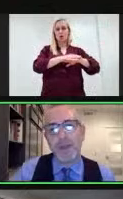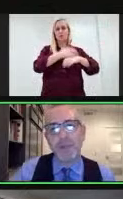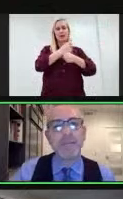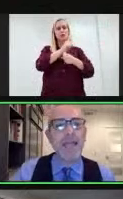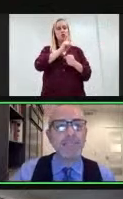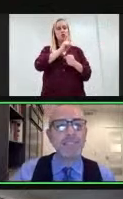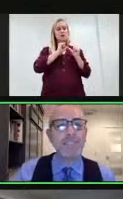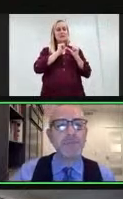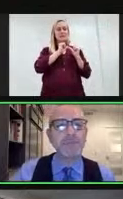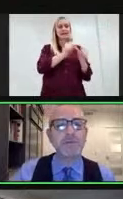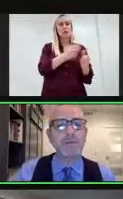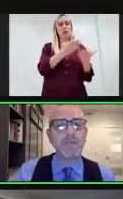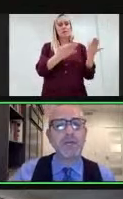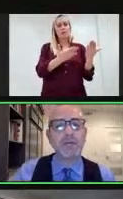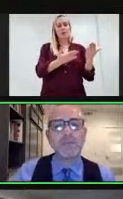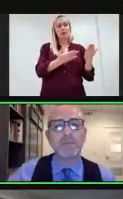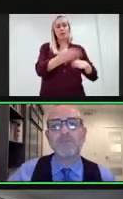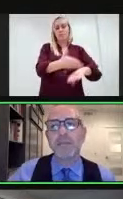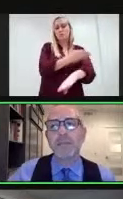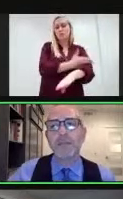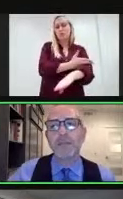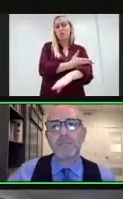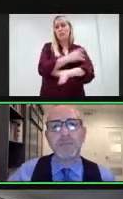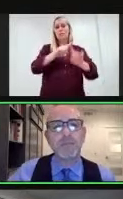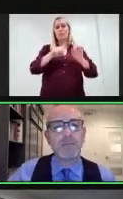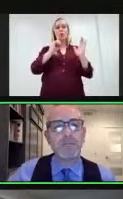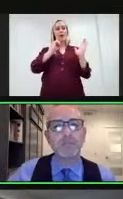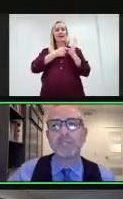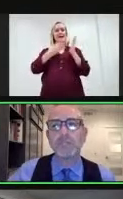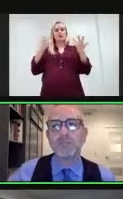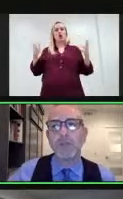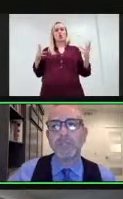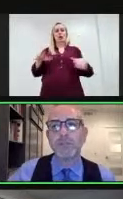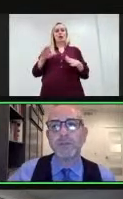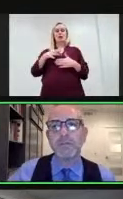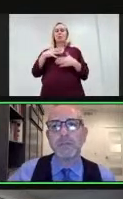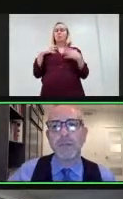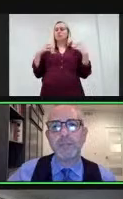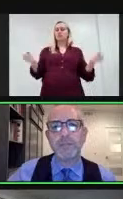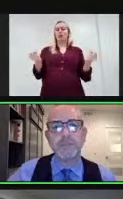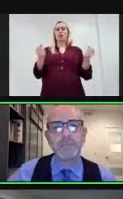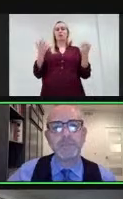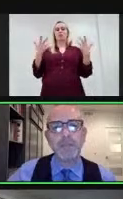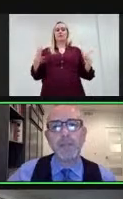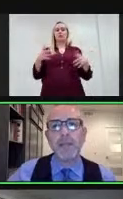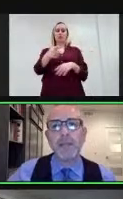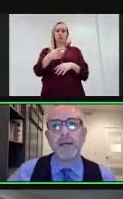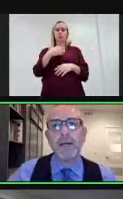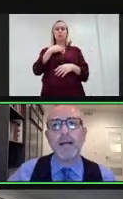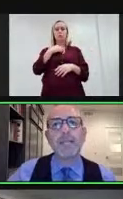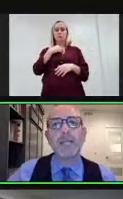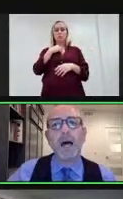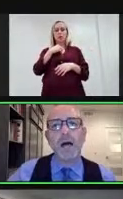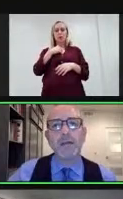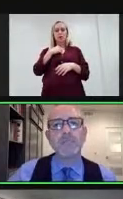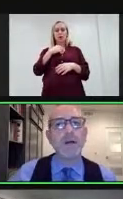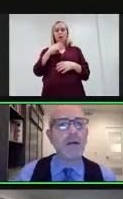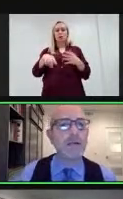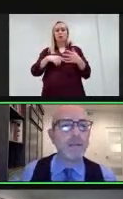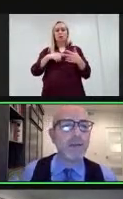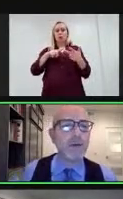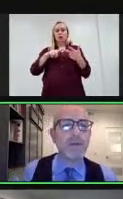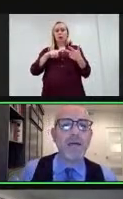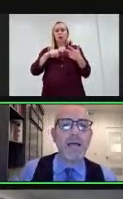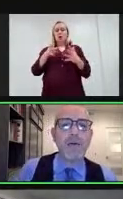and perhaps enhanced, but certainly a recognition of this being a real strong suit of Salem-Keizer. A lot of